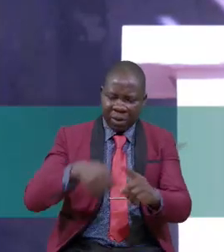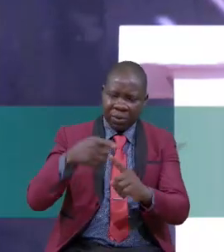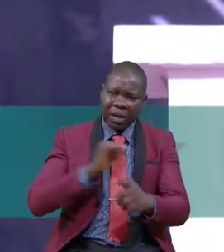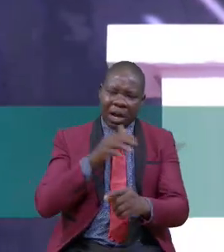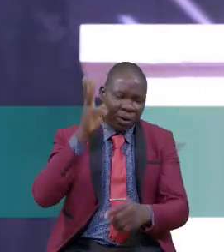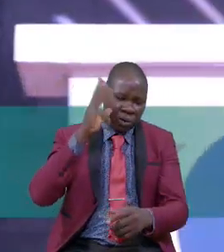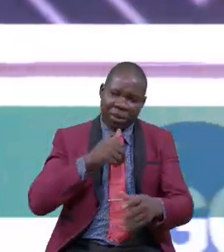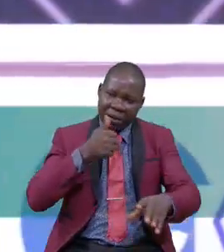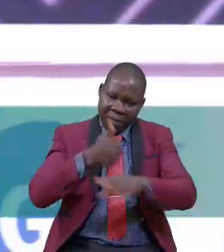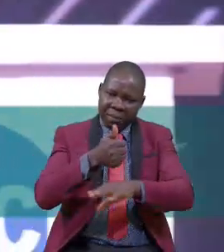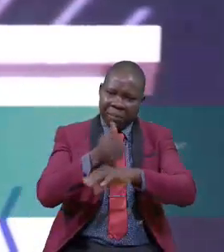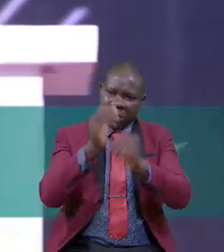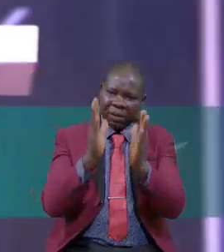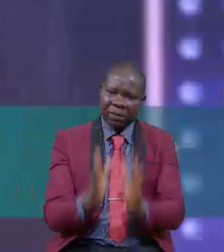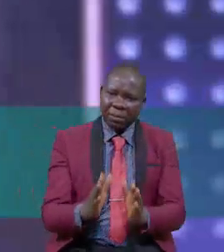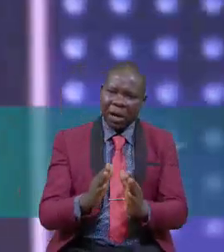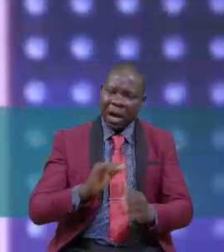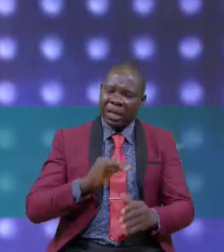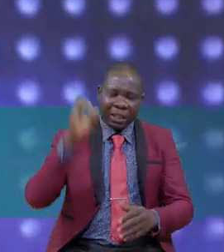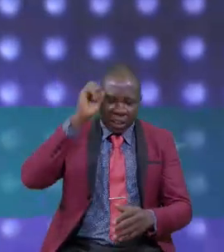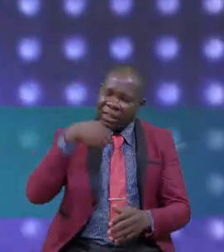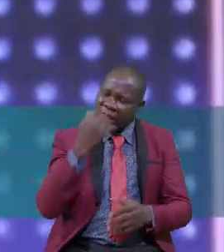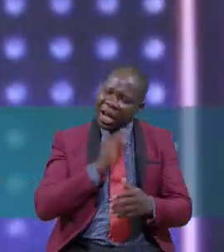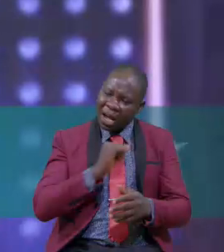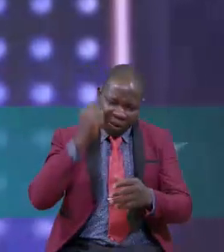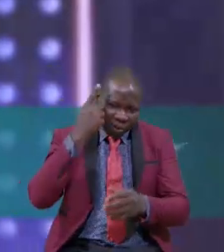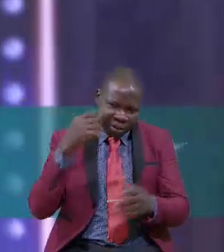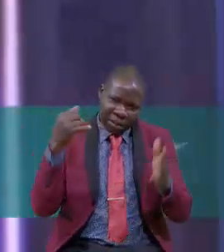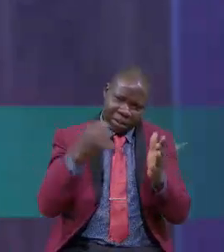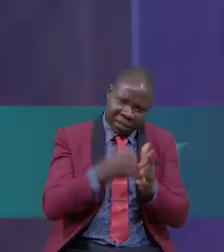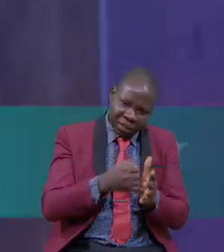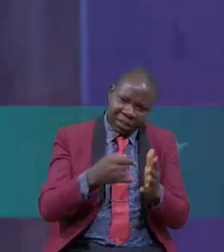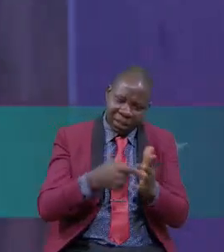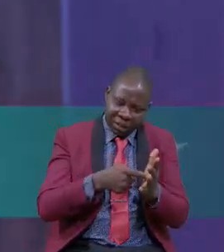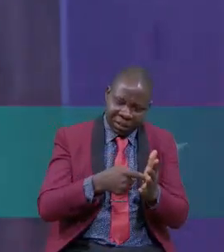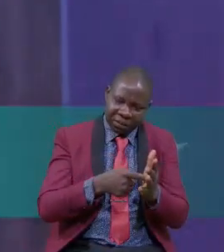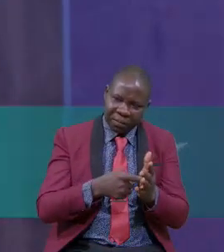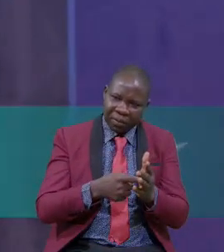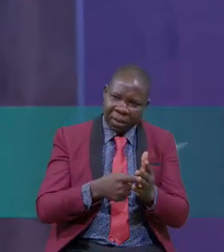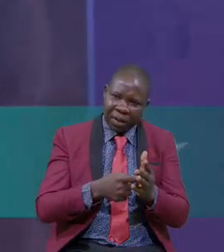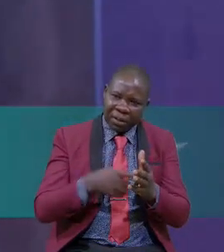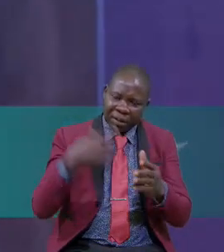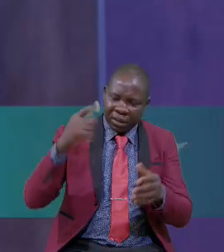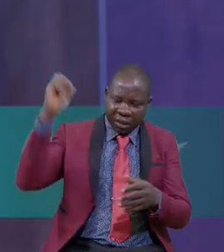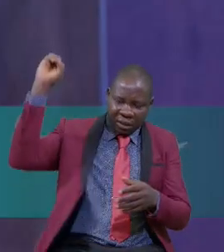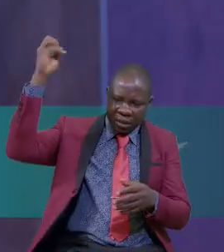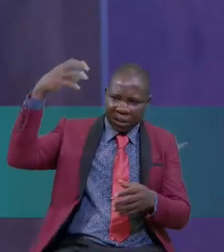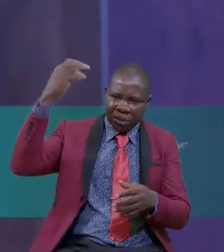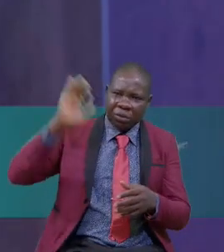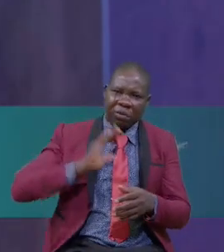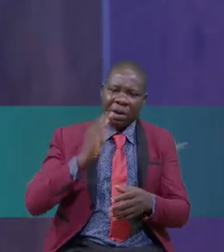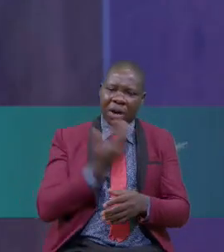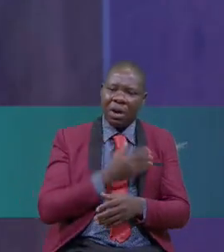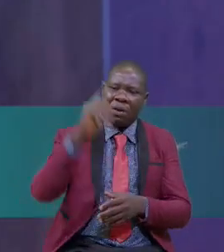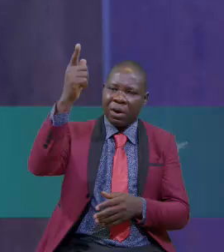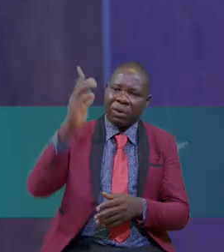grace of God. And he says, the grace of our Lord was exceeding abundant with